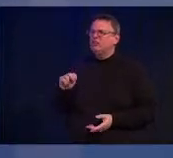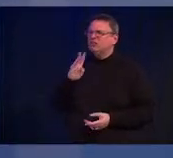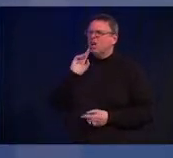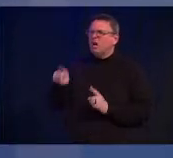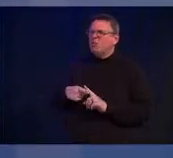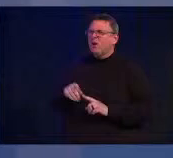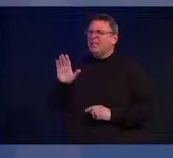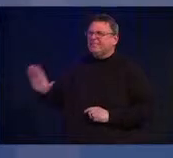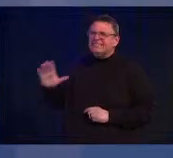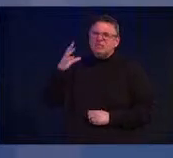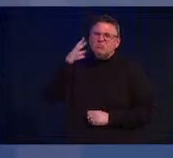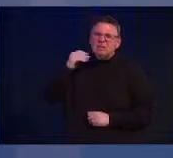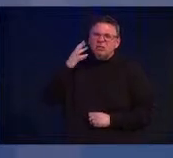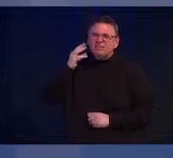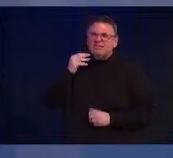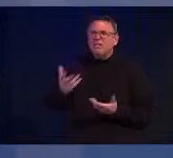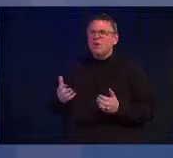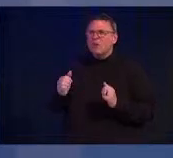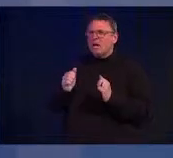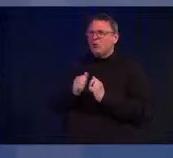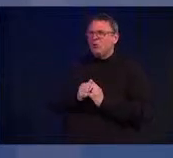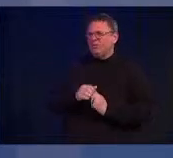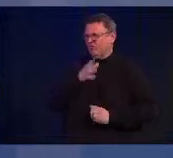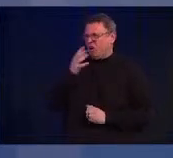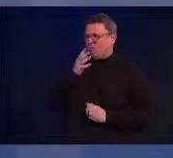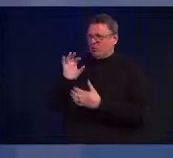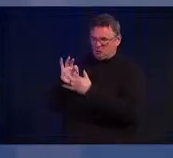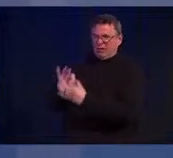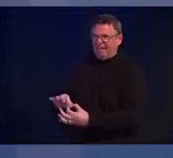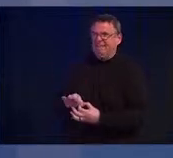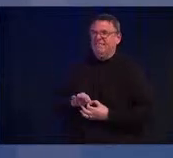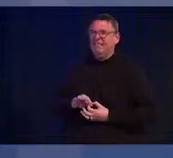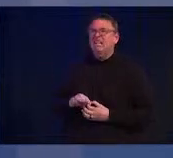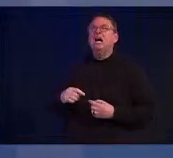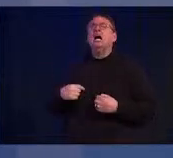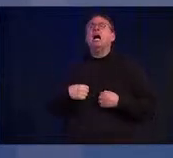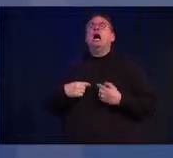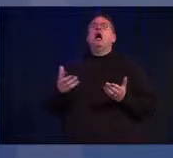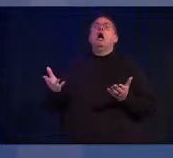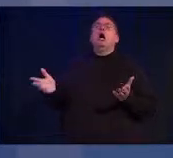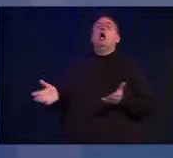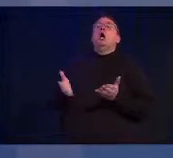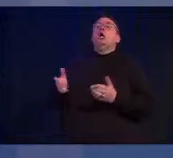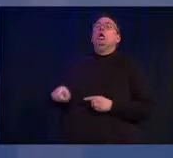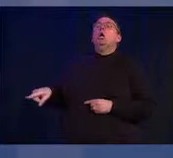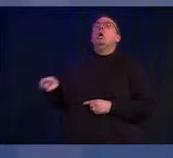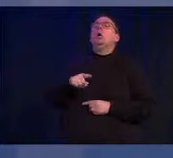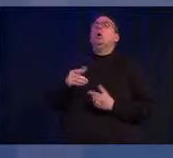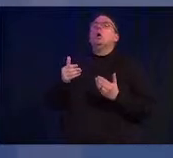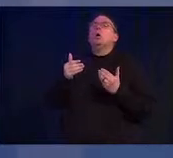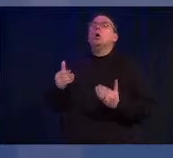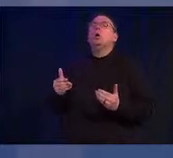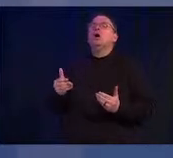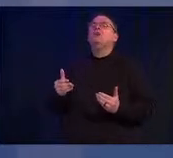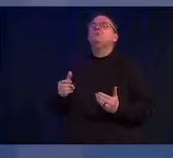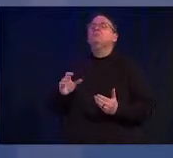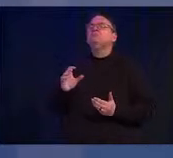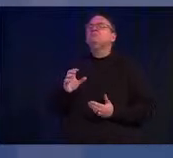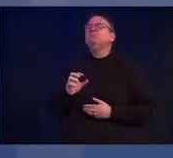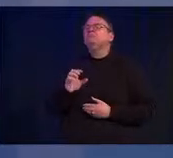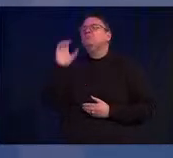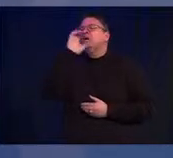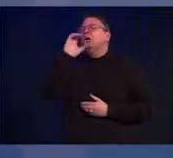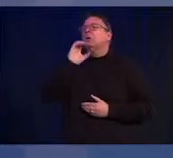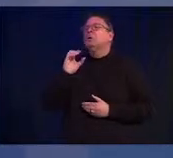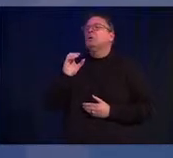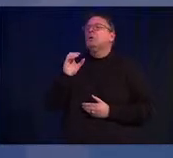experience with farming, I would encourage you to go down to Du Bois and Martin County and